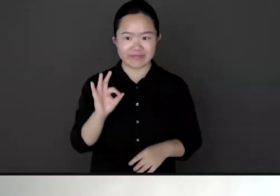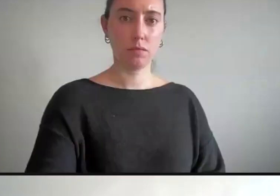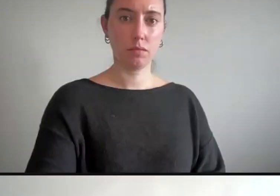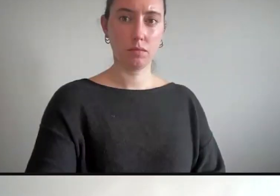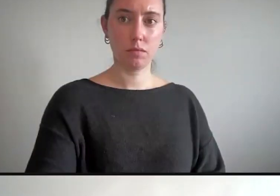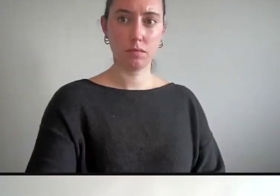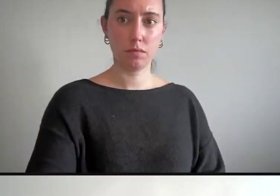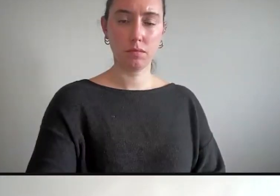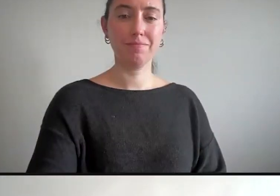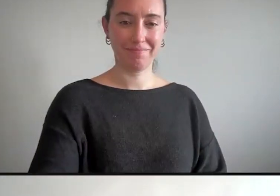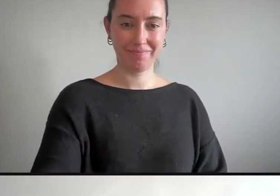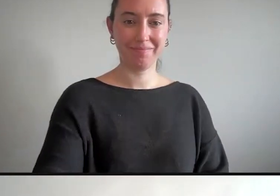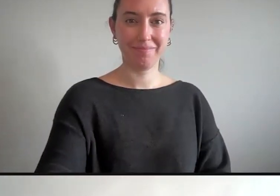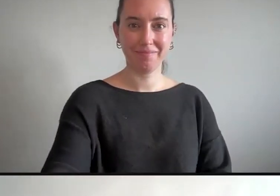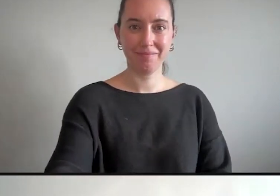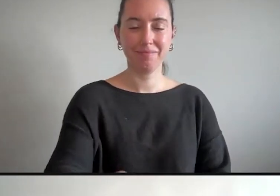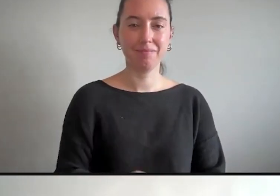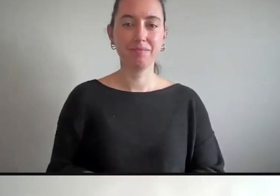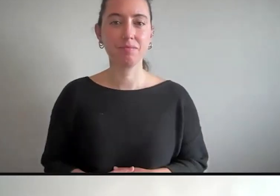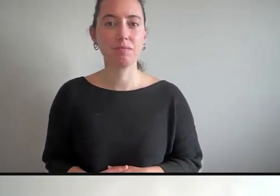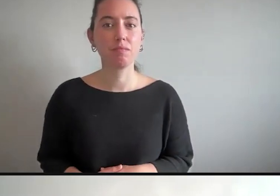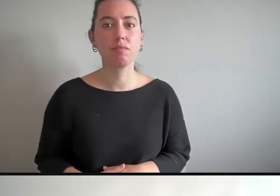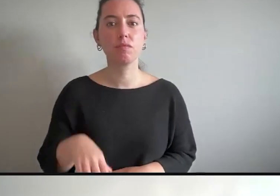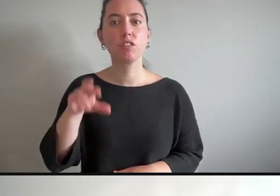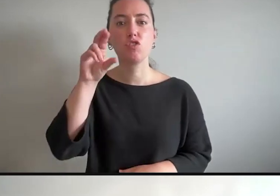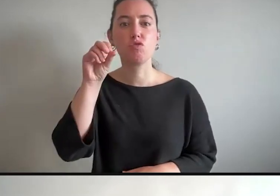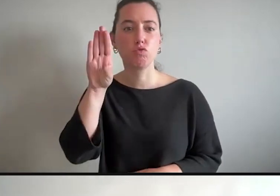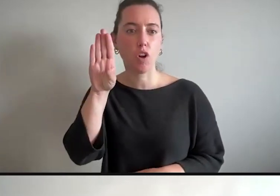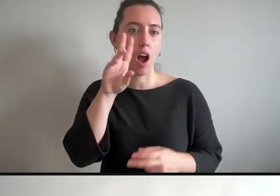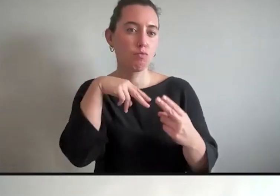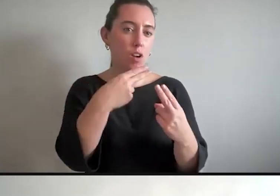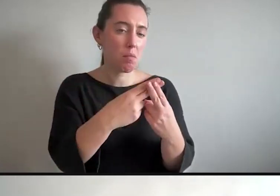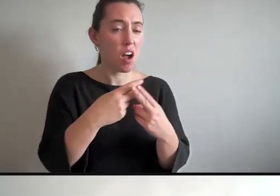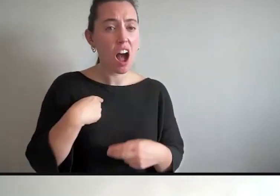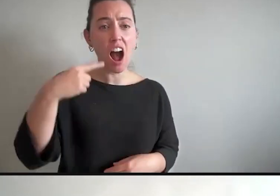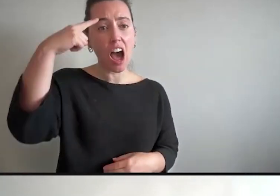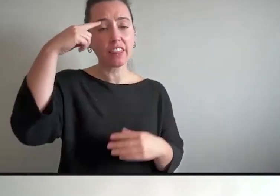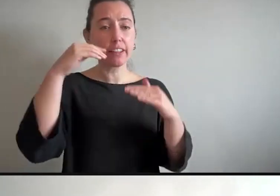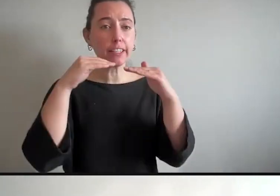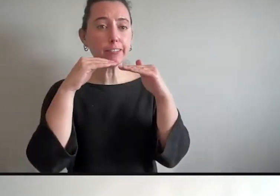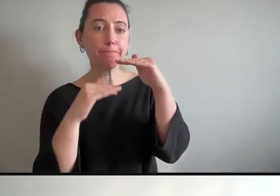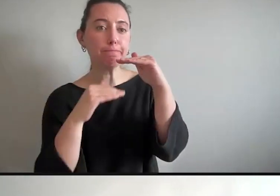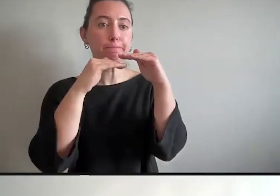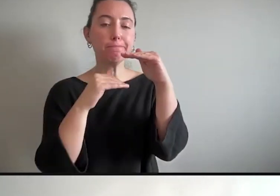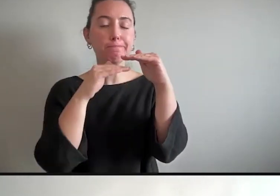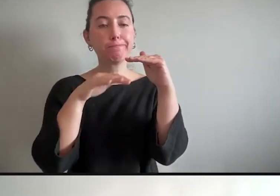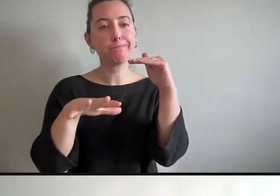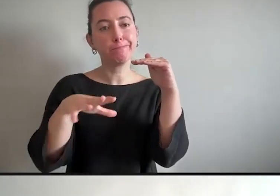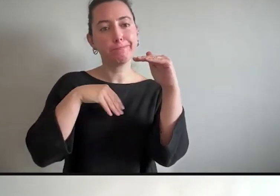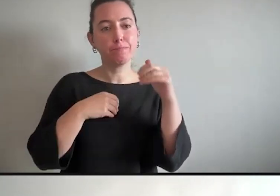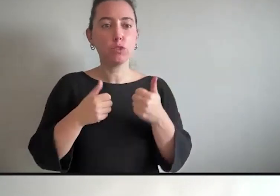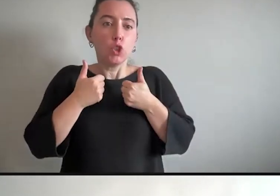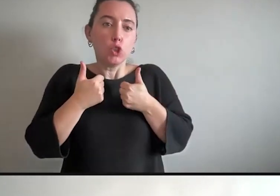I think there is a place for good enough, and it kind of depends on